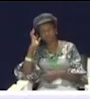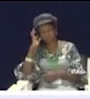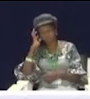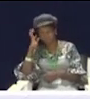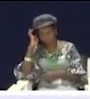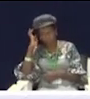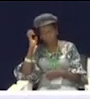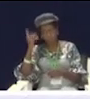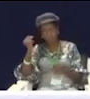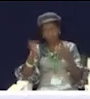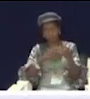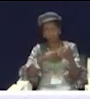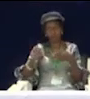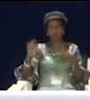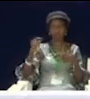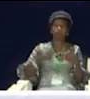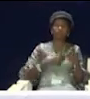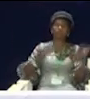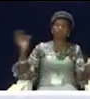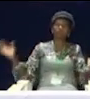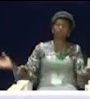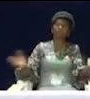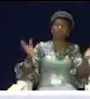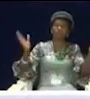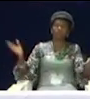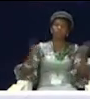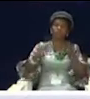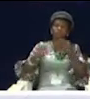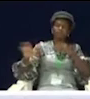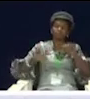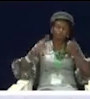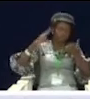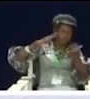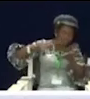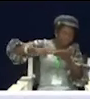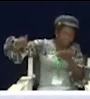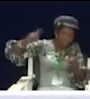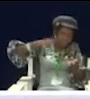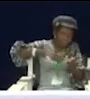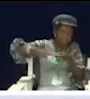the matter. We are encouraged to do a research into this God